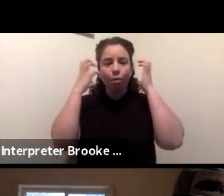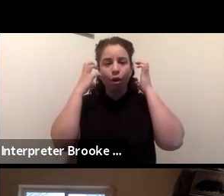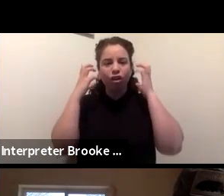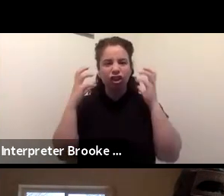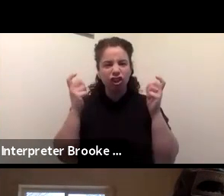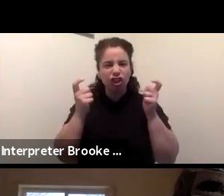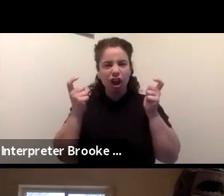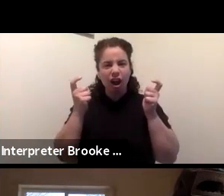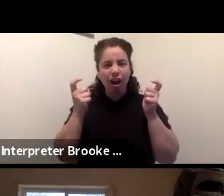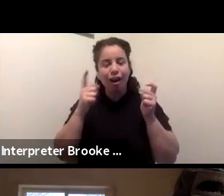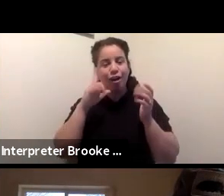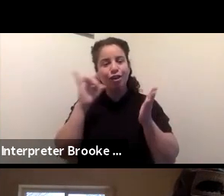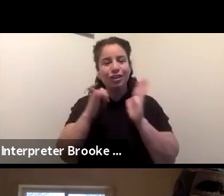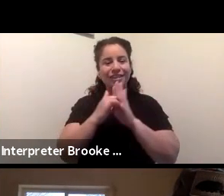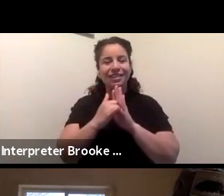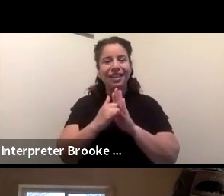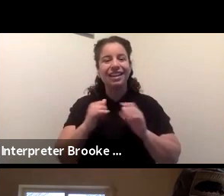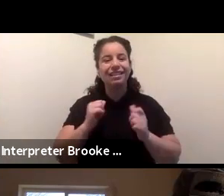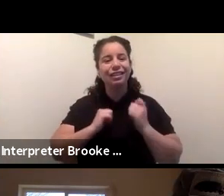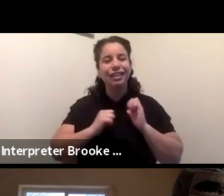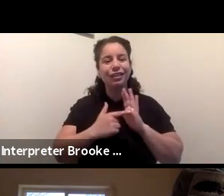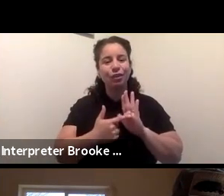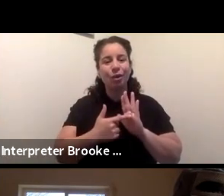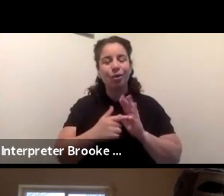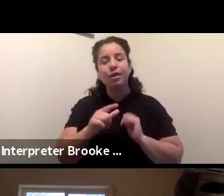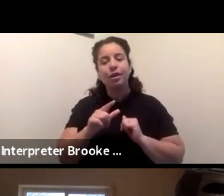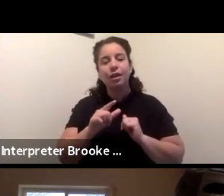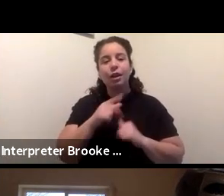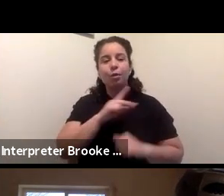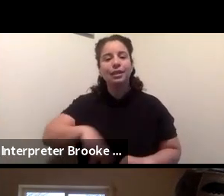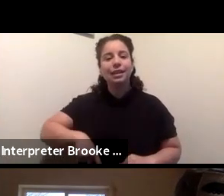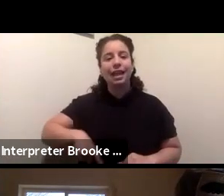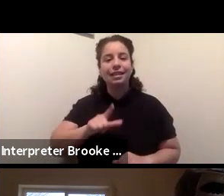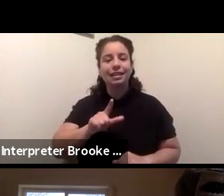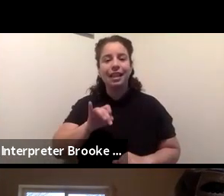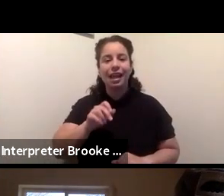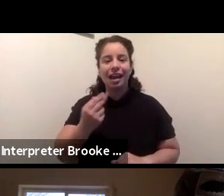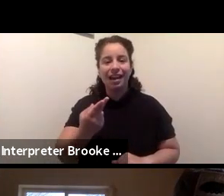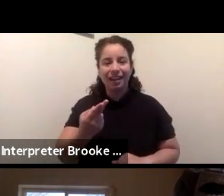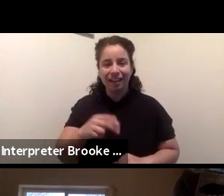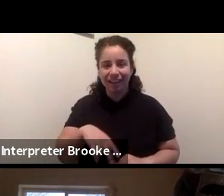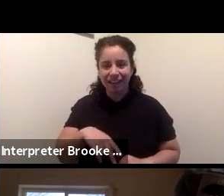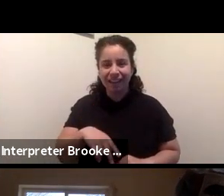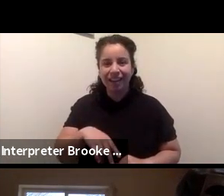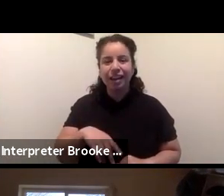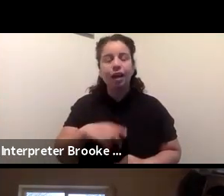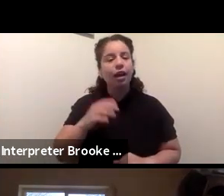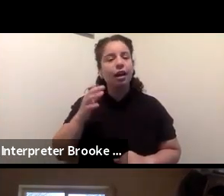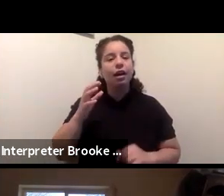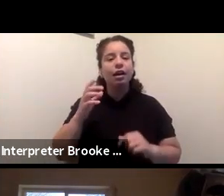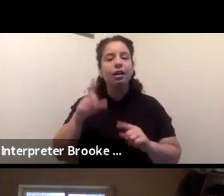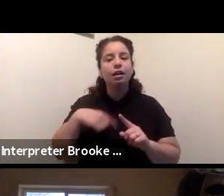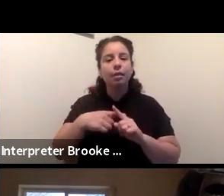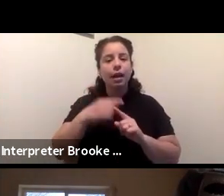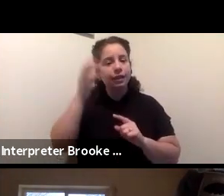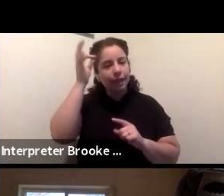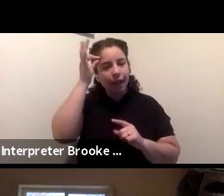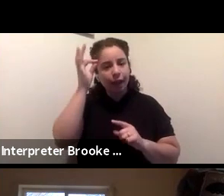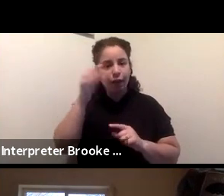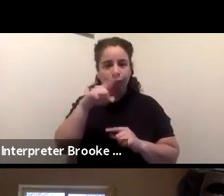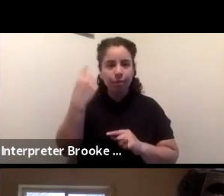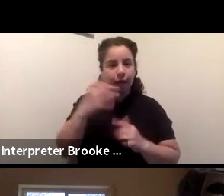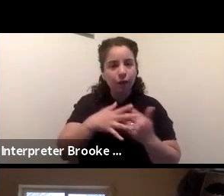and silver. I have gray and black hair, and I'm wearing a